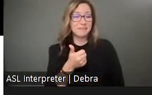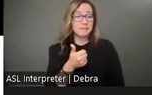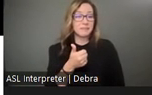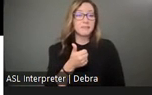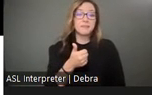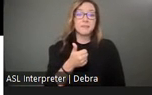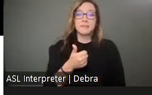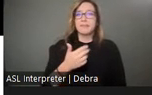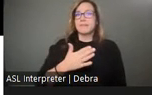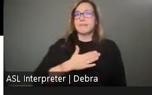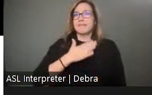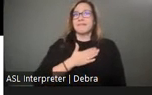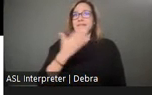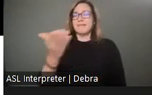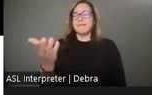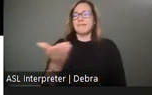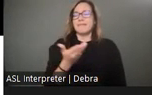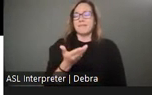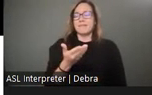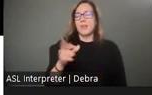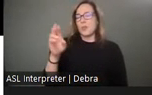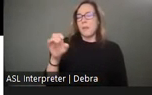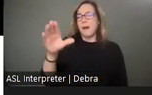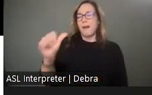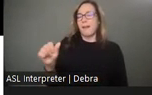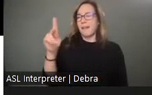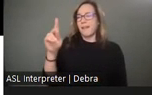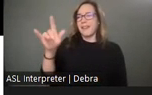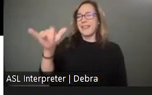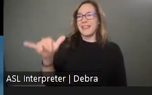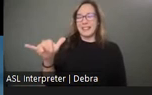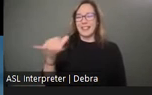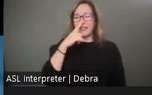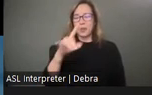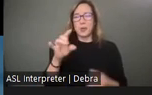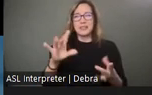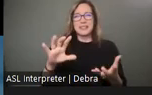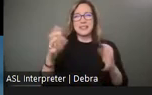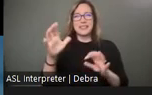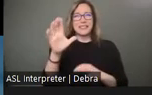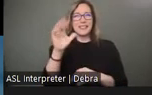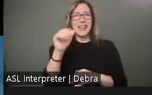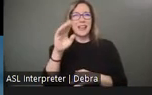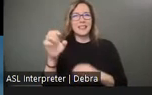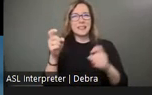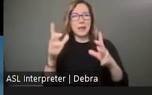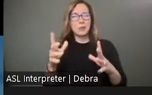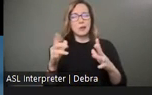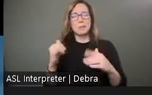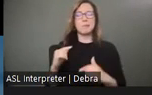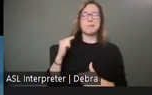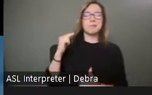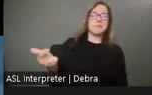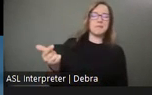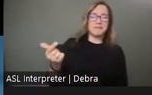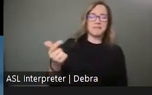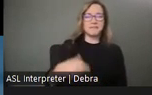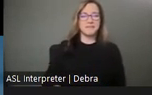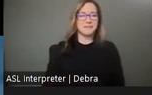to introduce Rebecca Kennedy to provide information on disaster case management. Rebecca, you have the floor.